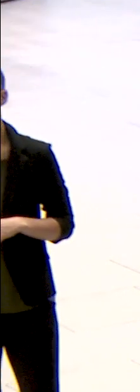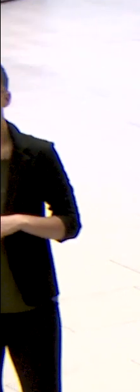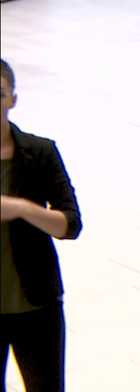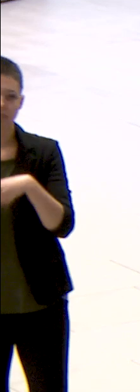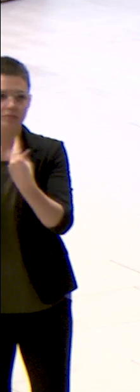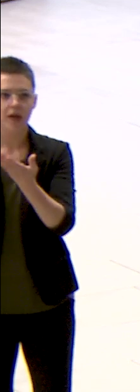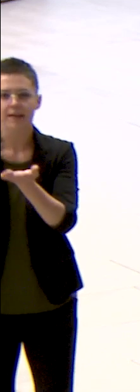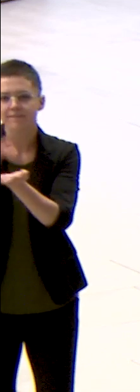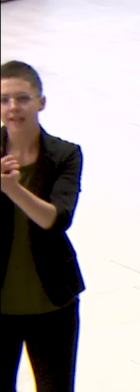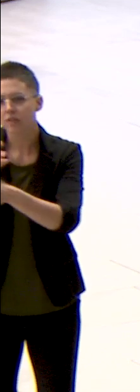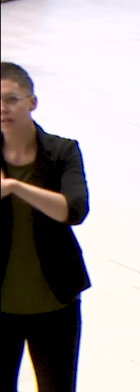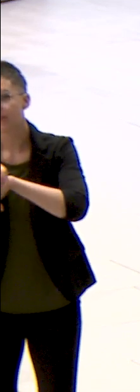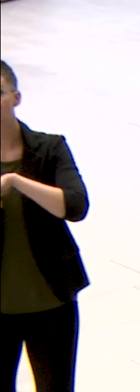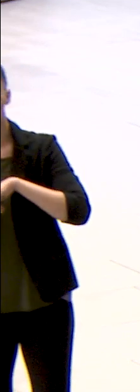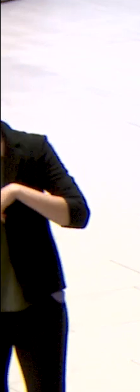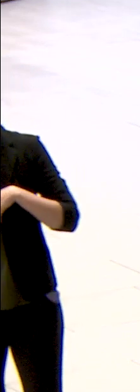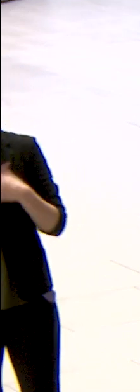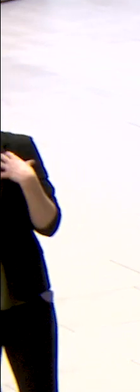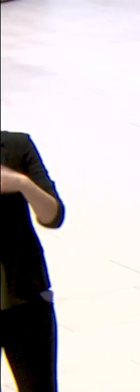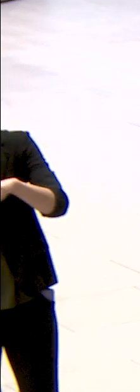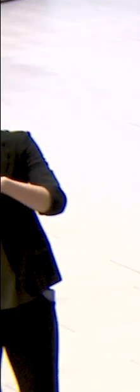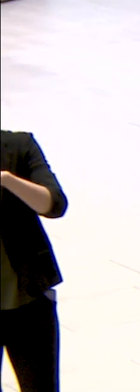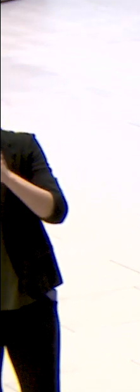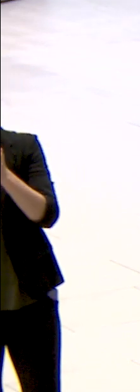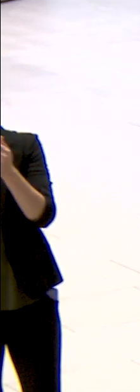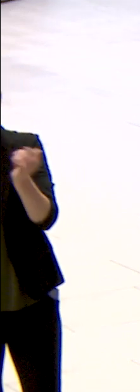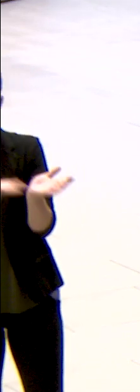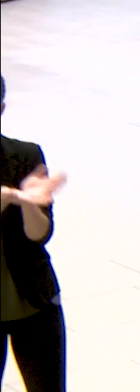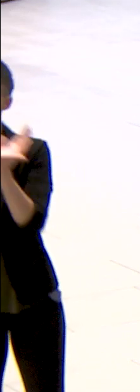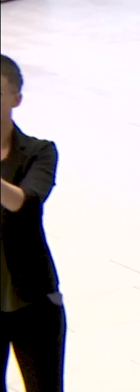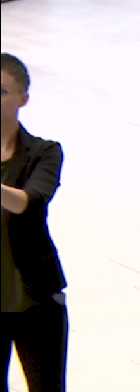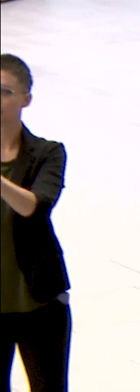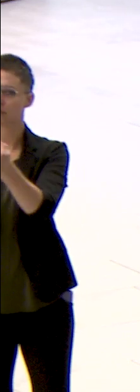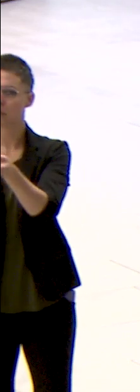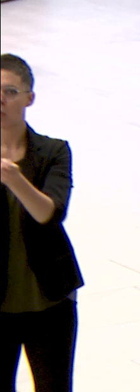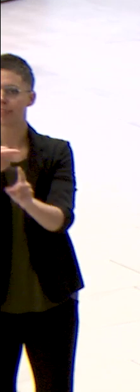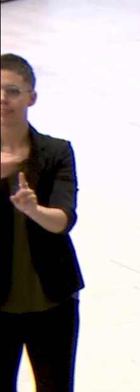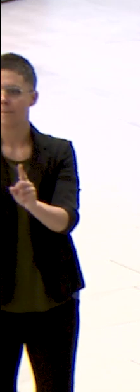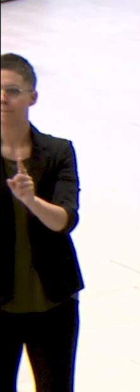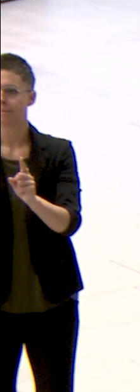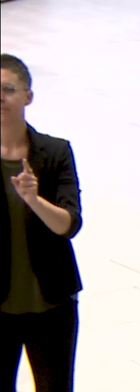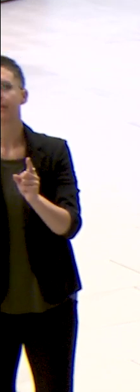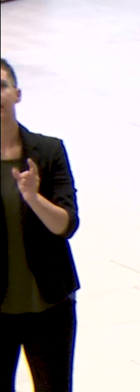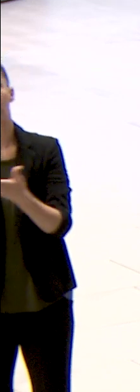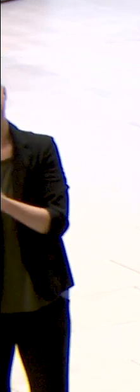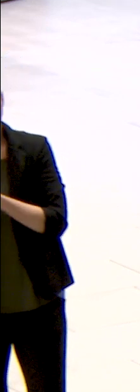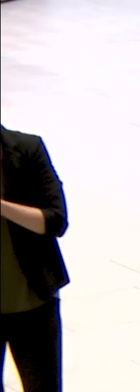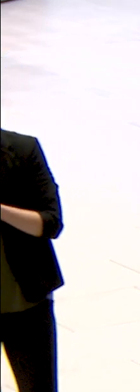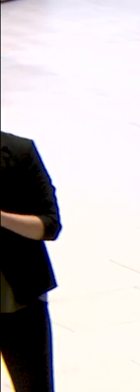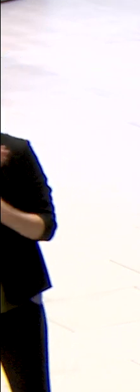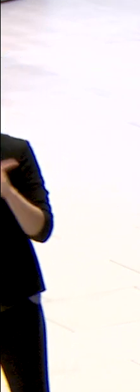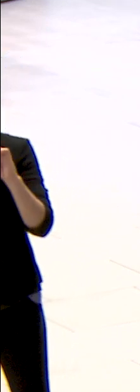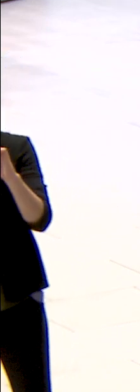or mental health advice, like we are that as a platform. Like, that is ingrained in our mission, is that we will always